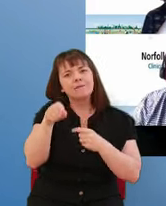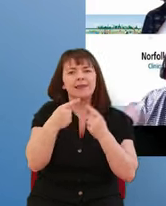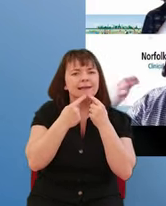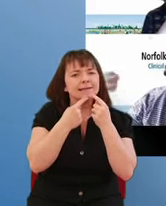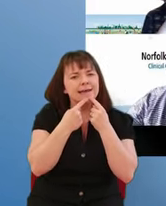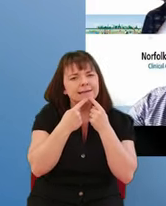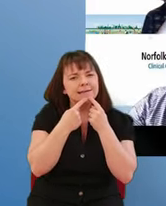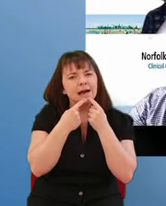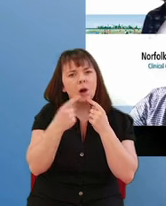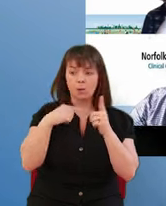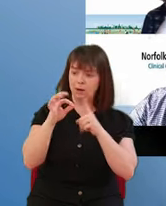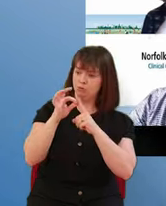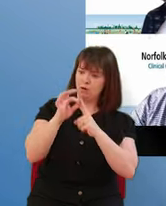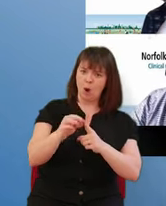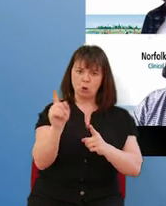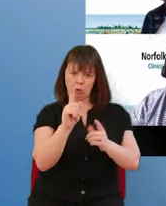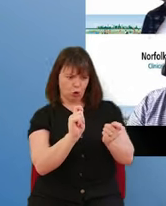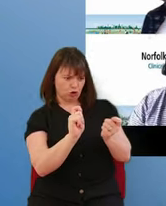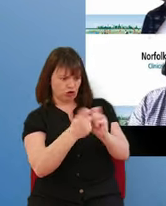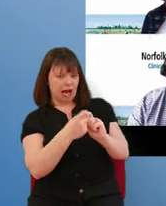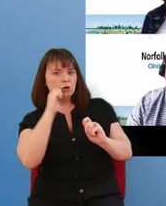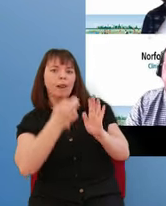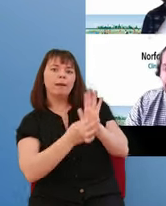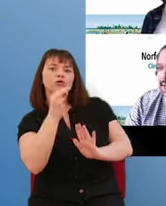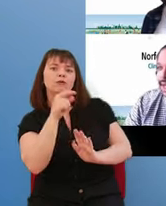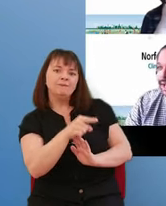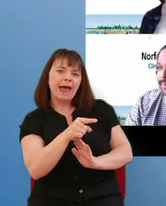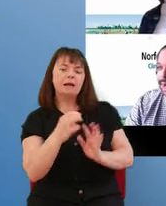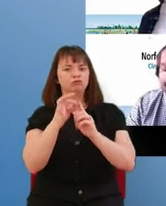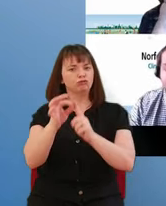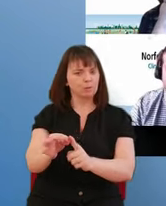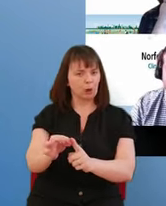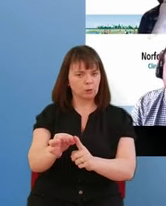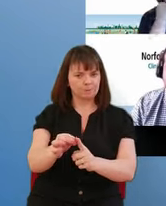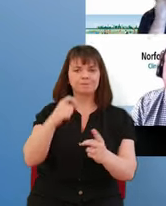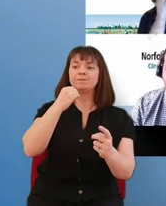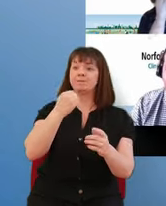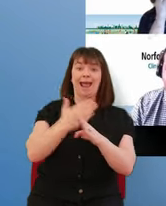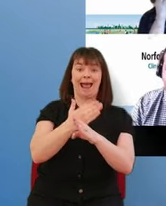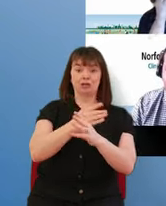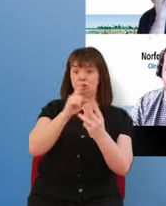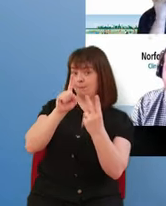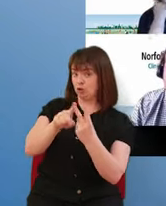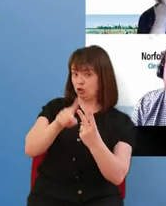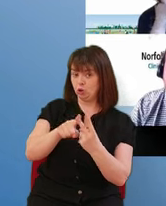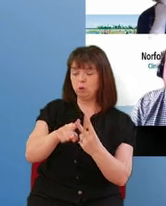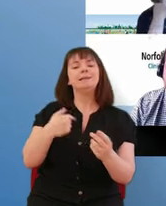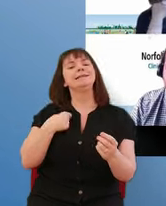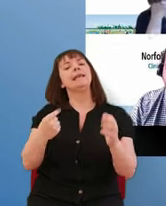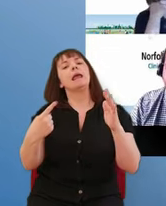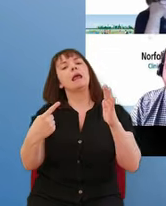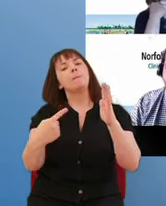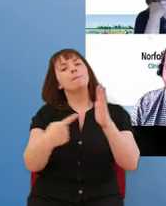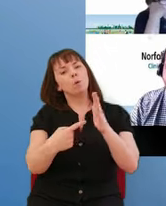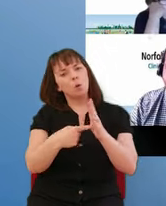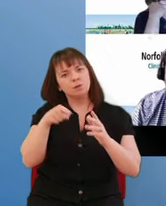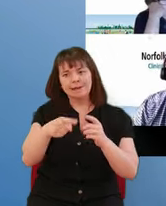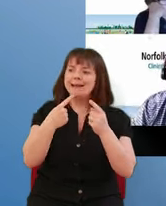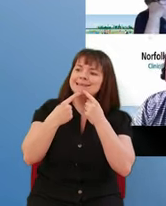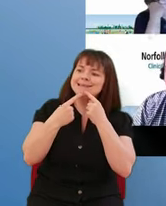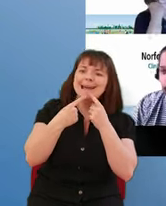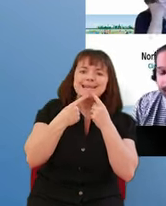So liaising with our GP colleagues and gaining some information from them. I think it's important that we actually can identify where the quick wins can be